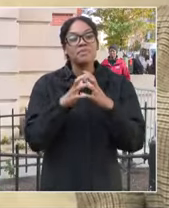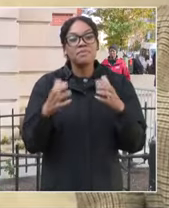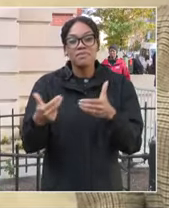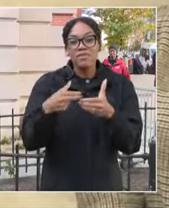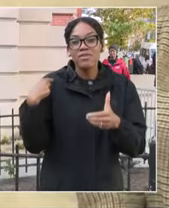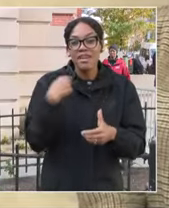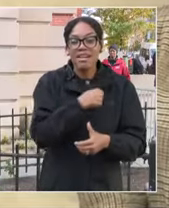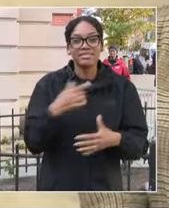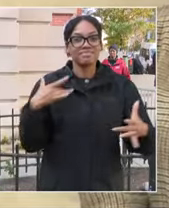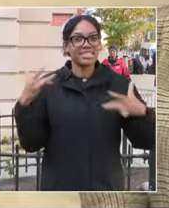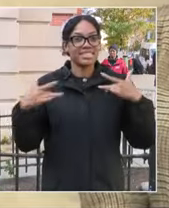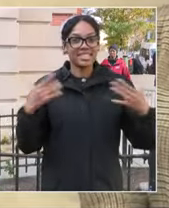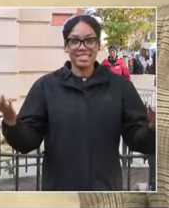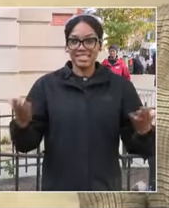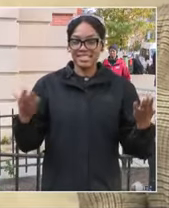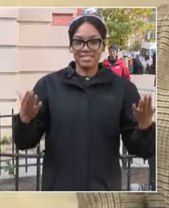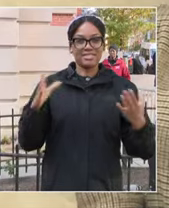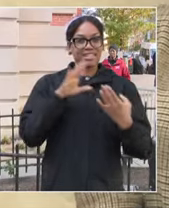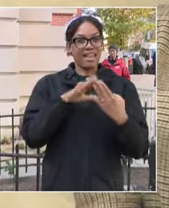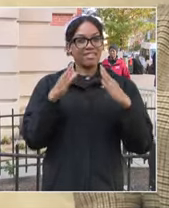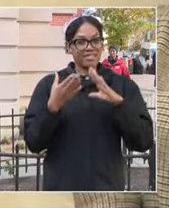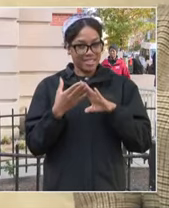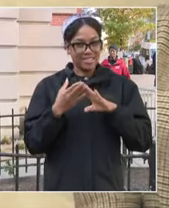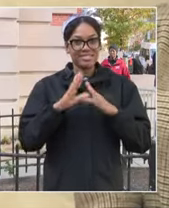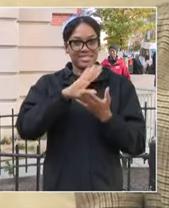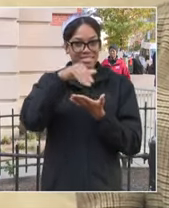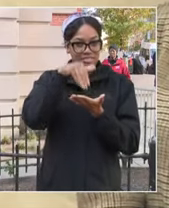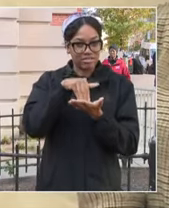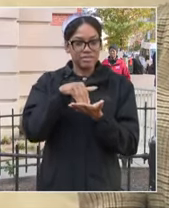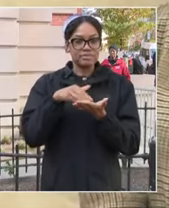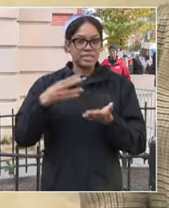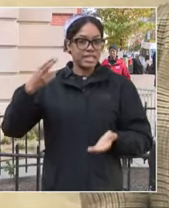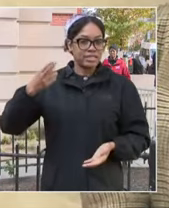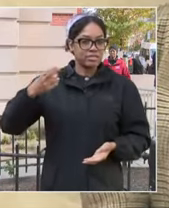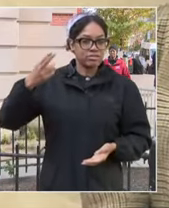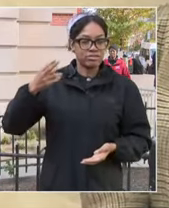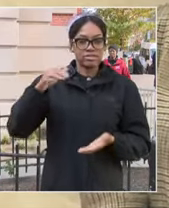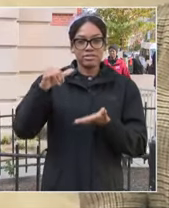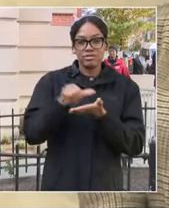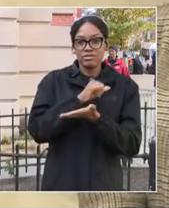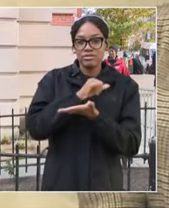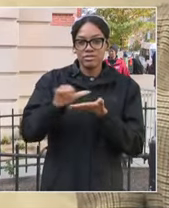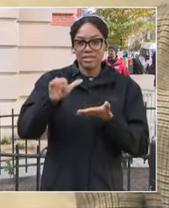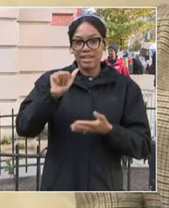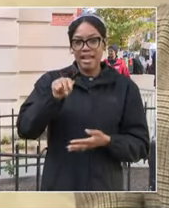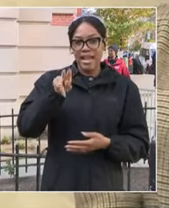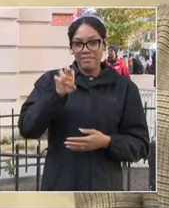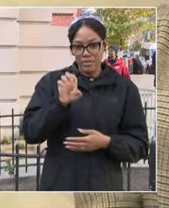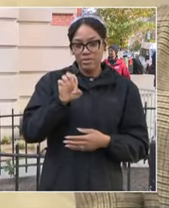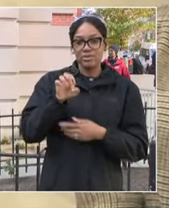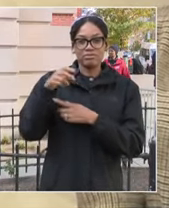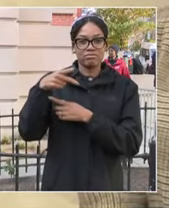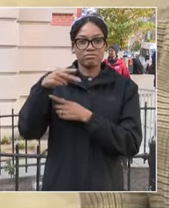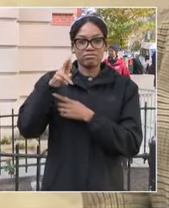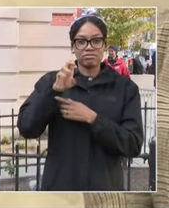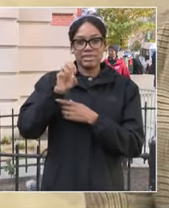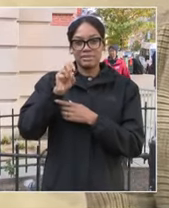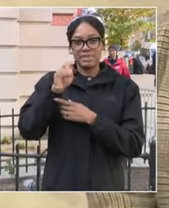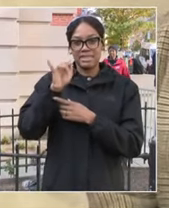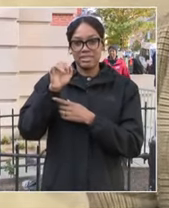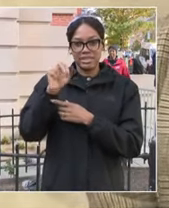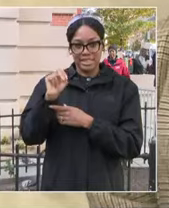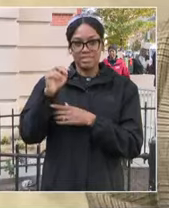Center, which is located right here at the historic New York Avenue Presbyterian Church. 6 years ago, in